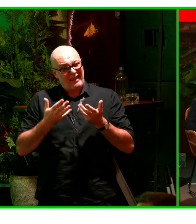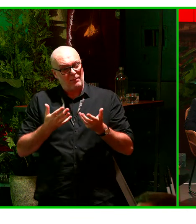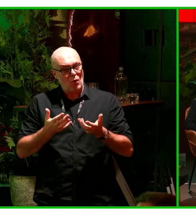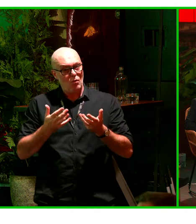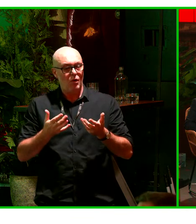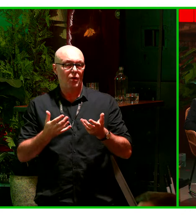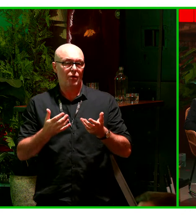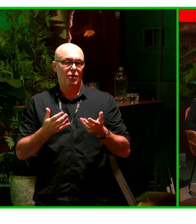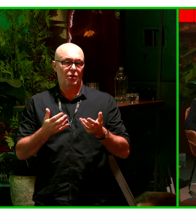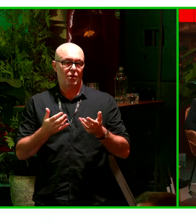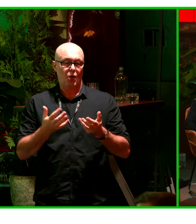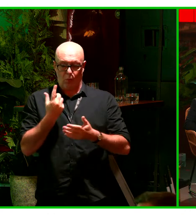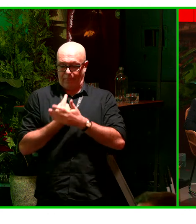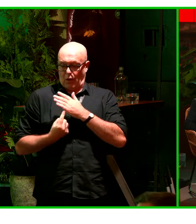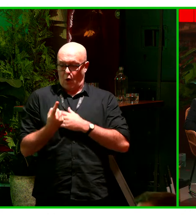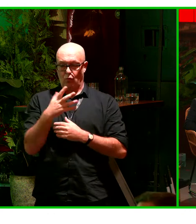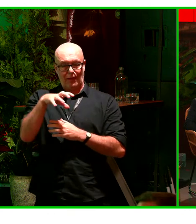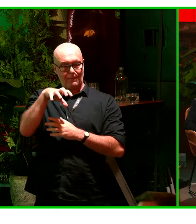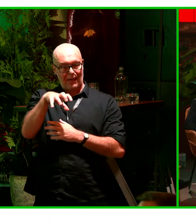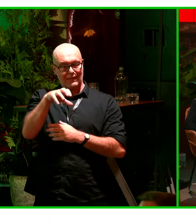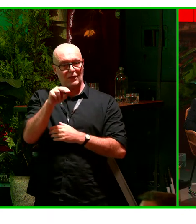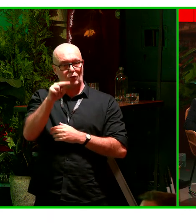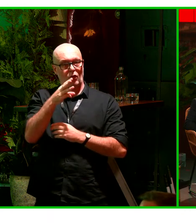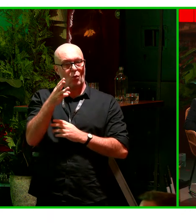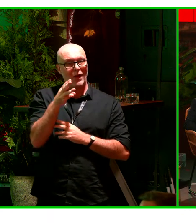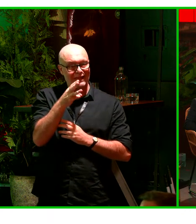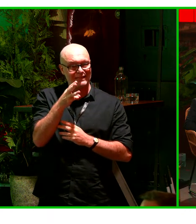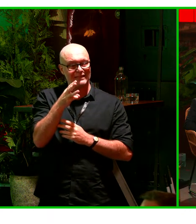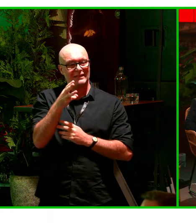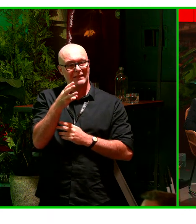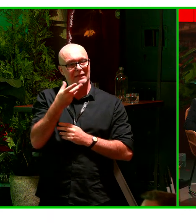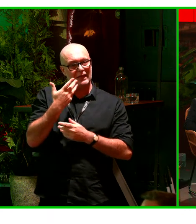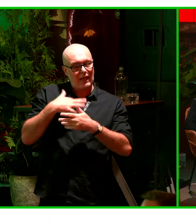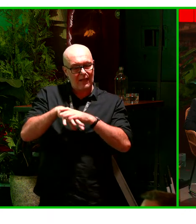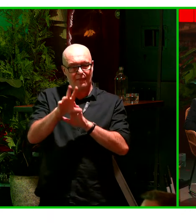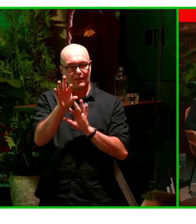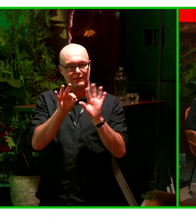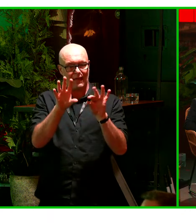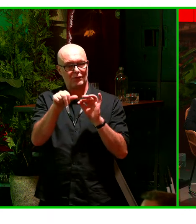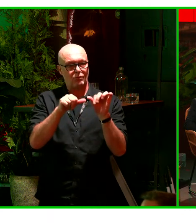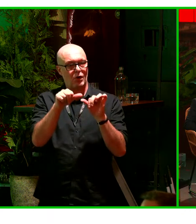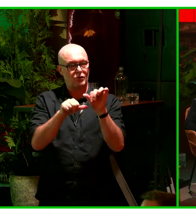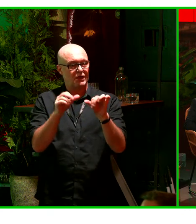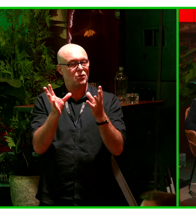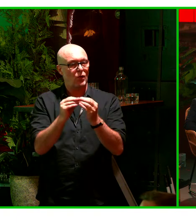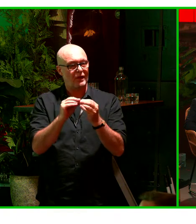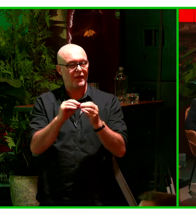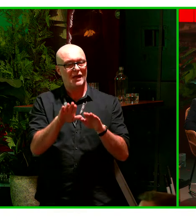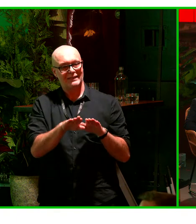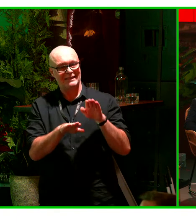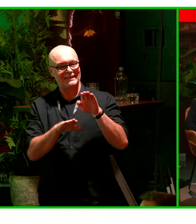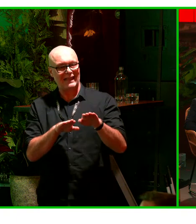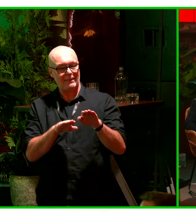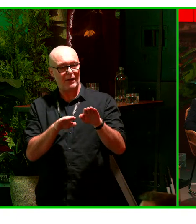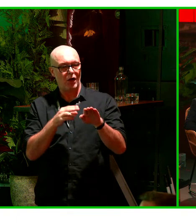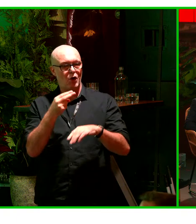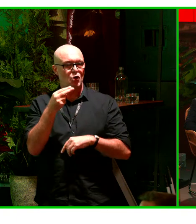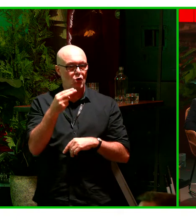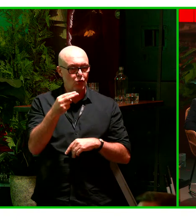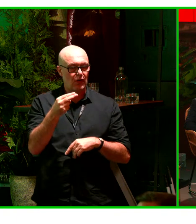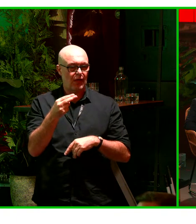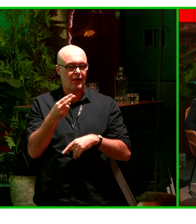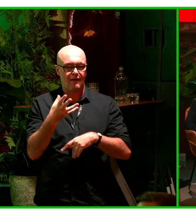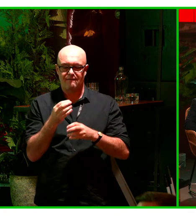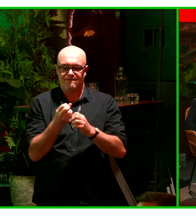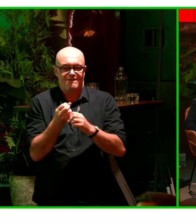only site from the Northwest left in the selection process for the STEP nuclear fusion prototype, which is part of the